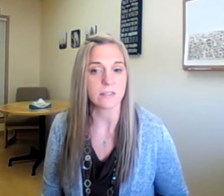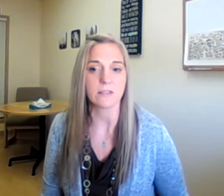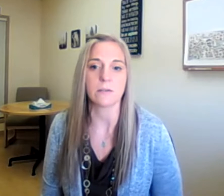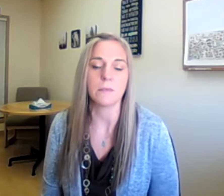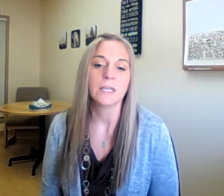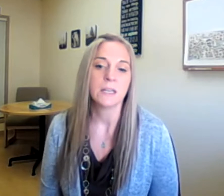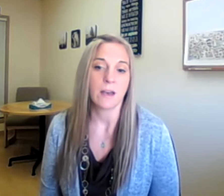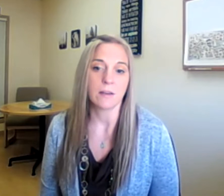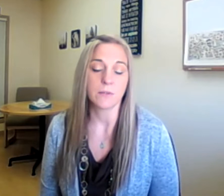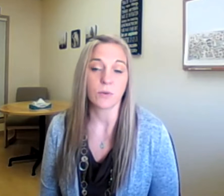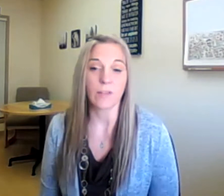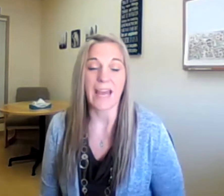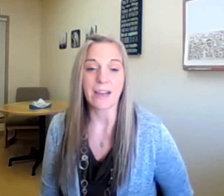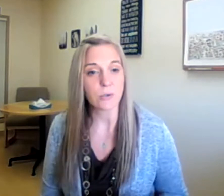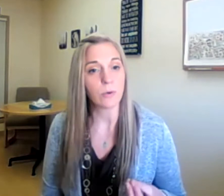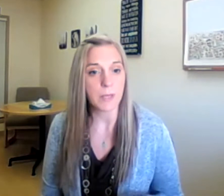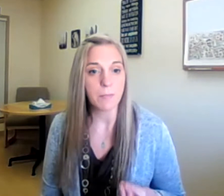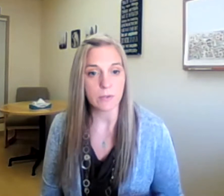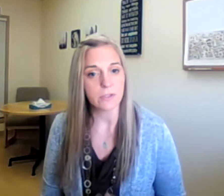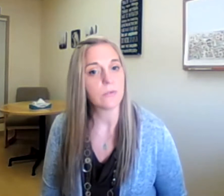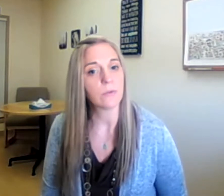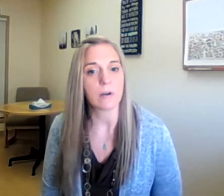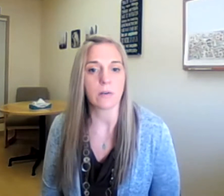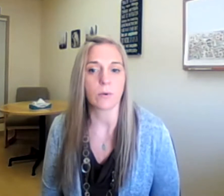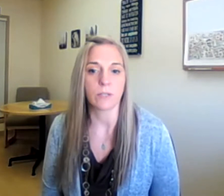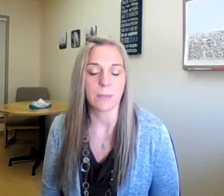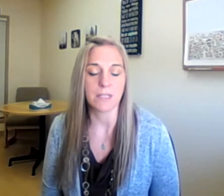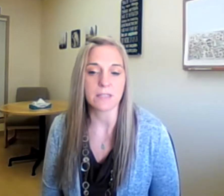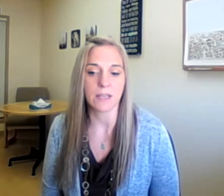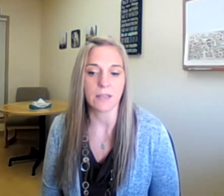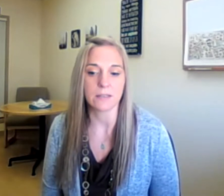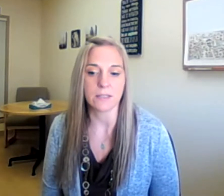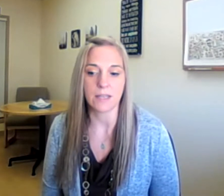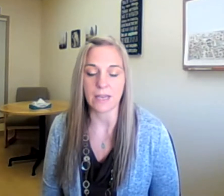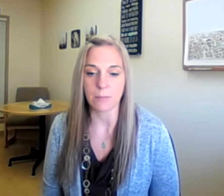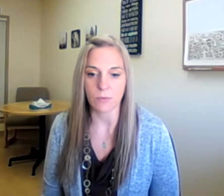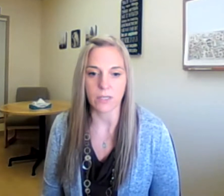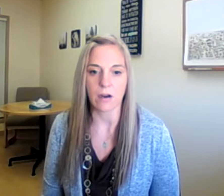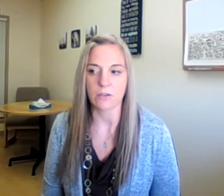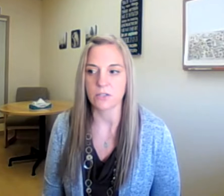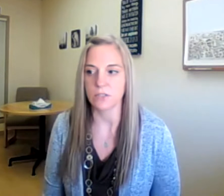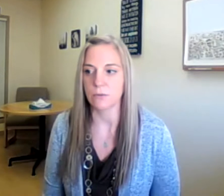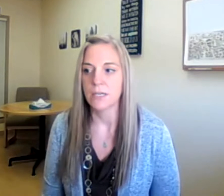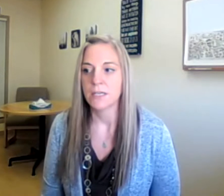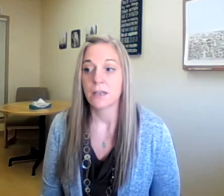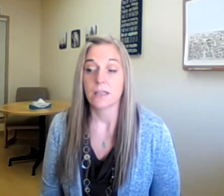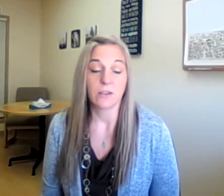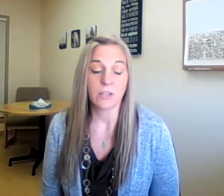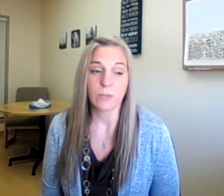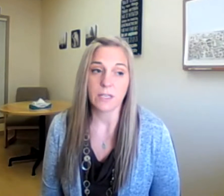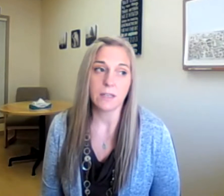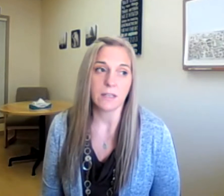our system. So the actual people to do the work we're really missing, and that can be really hard to do.